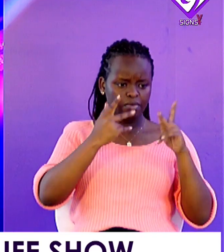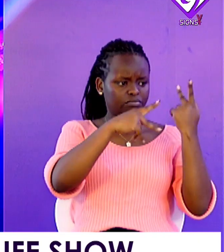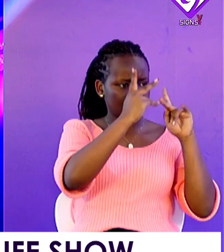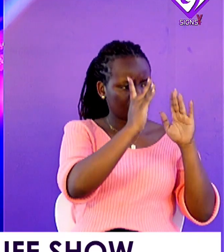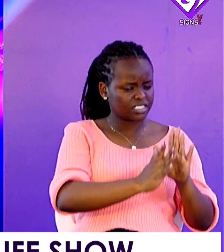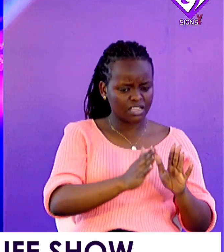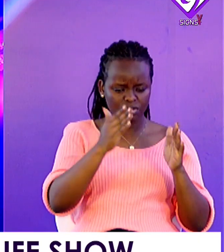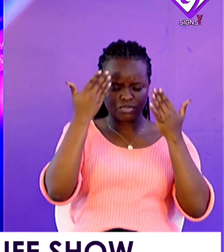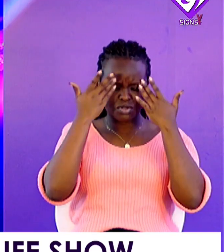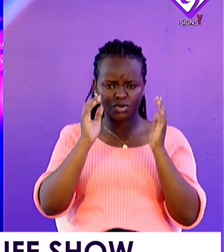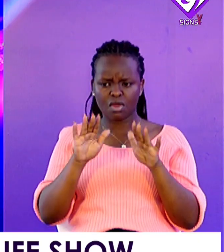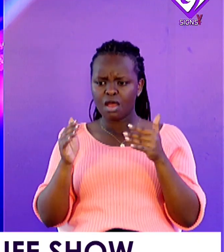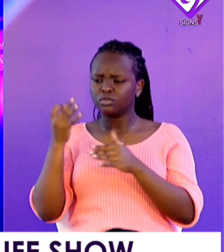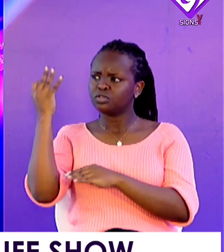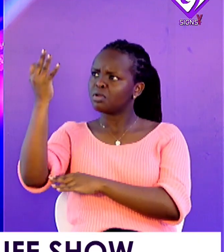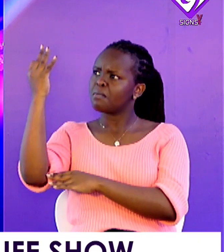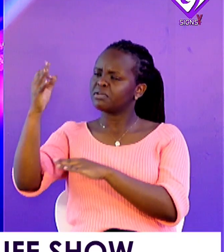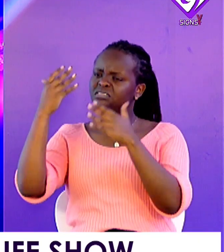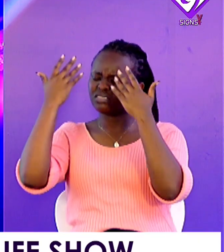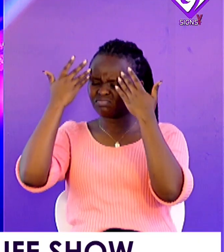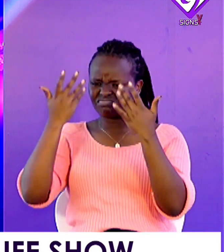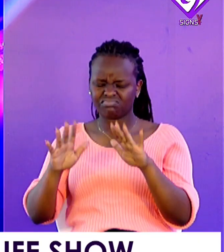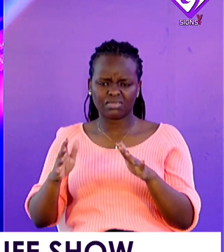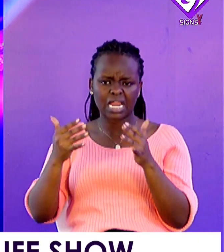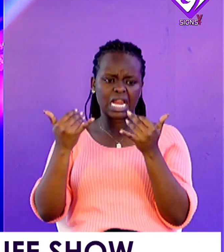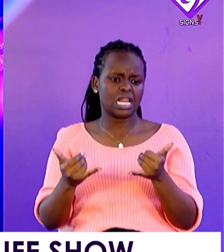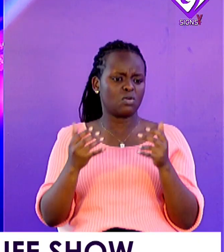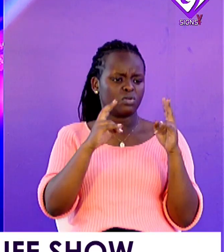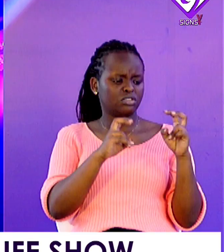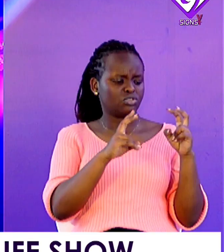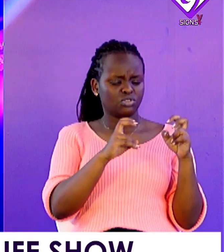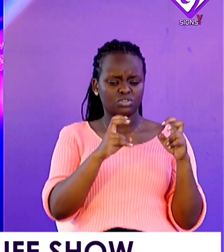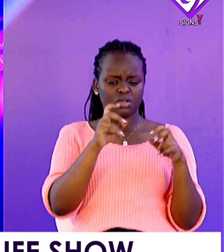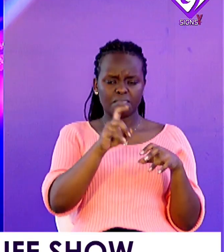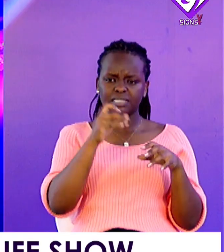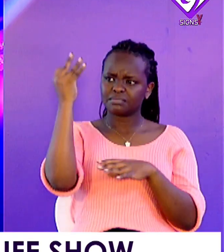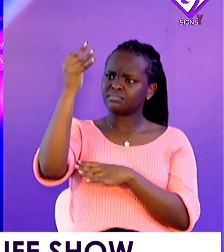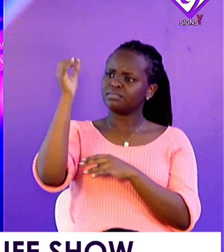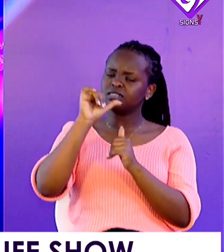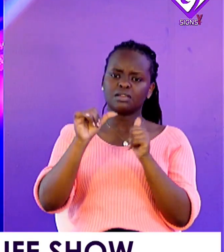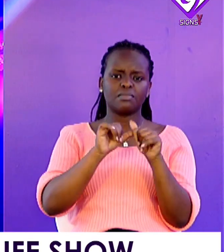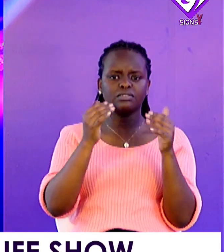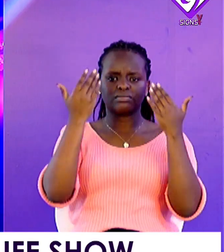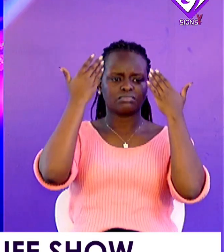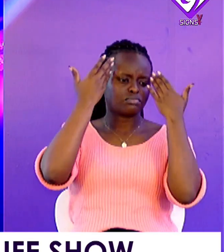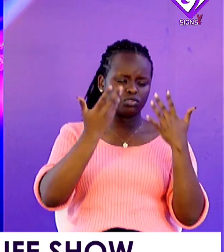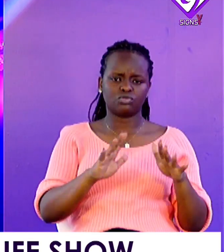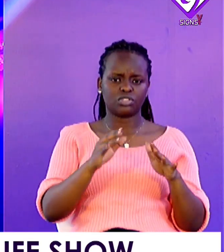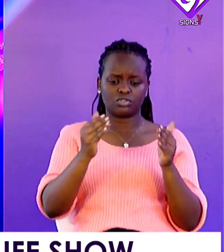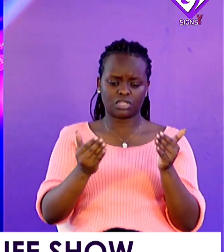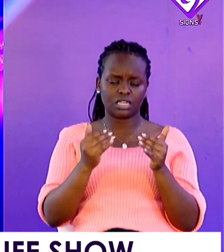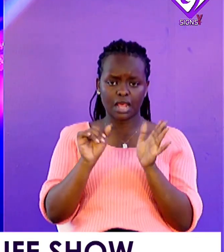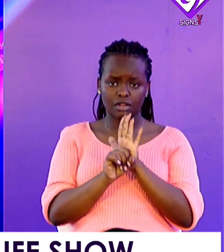know how to make sermon, you don't know current issues that you need to handle. Yeah, you need a lot of information and